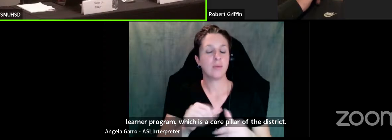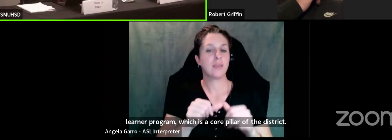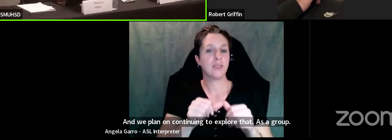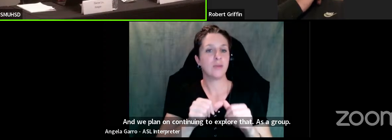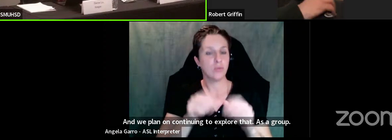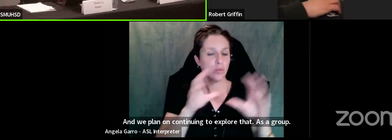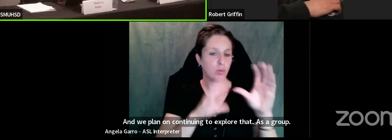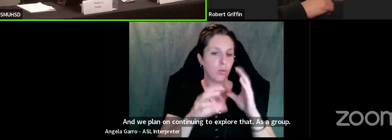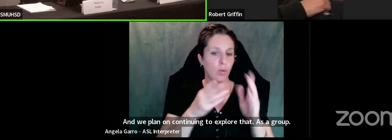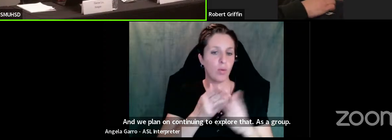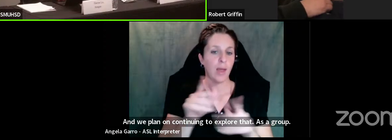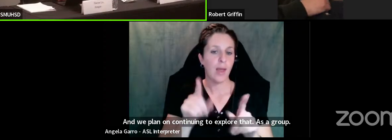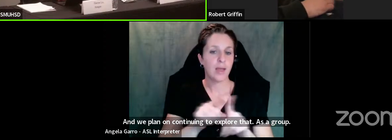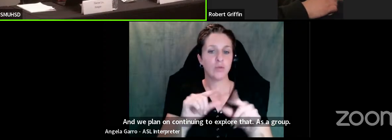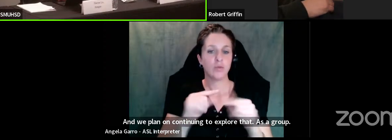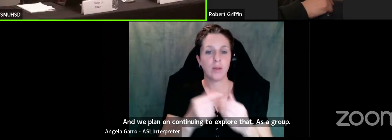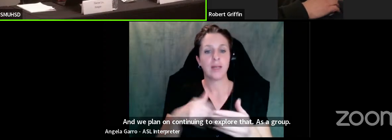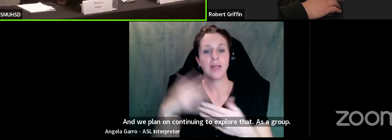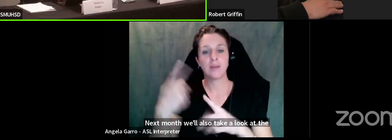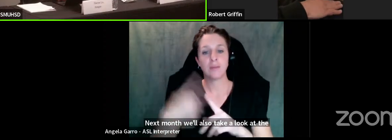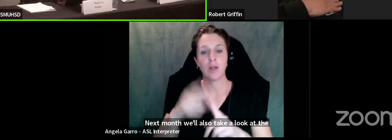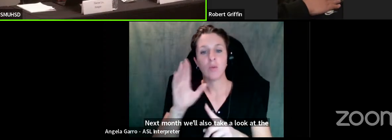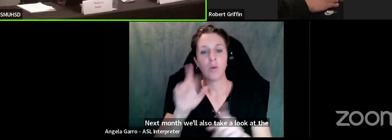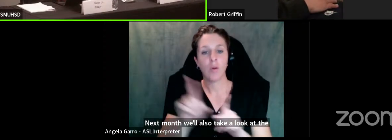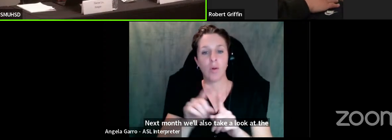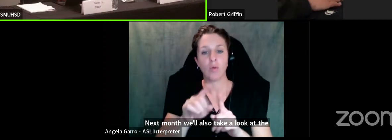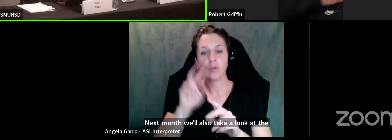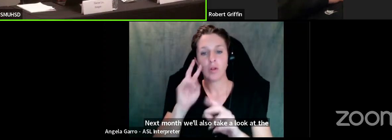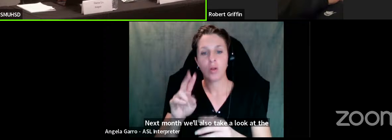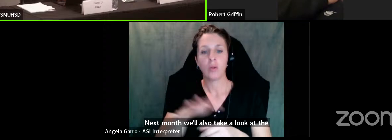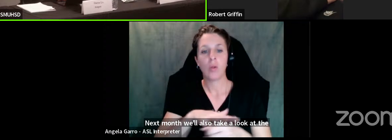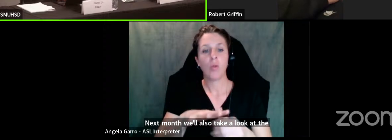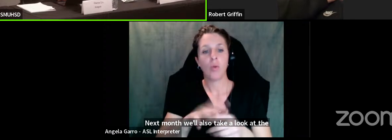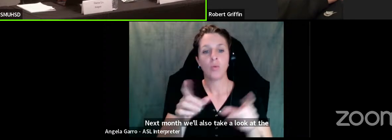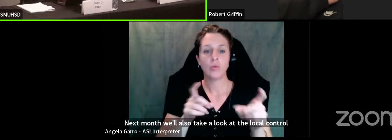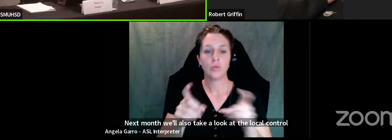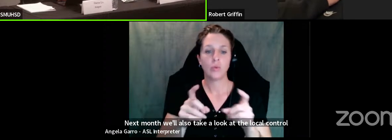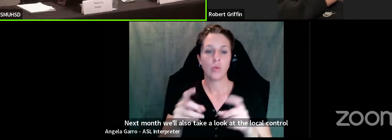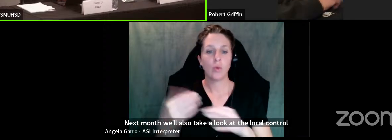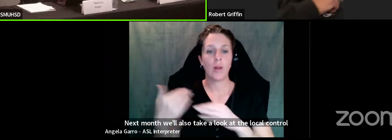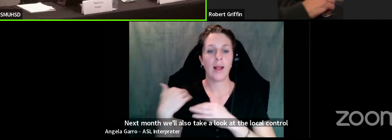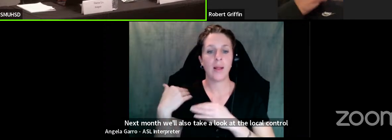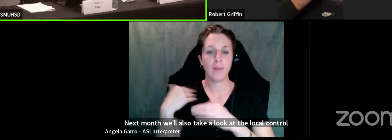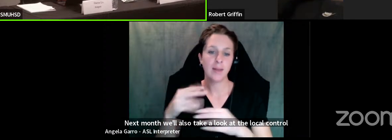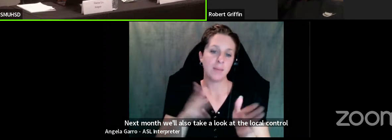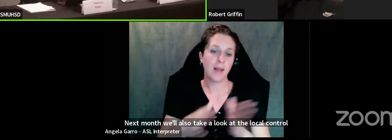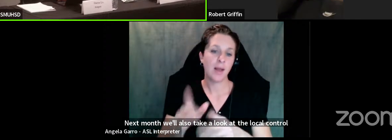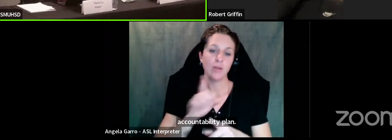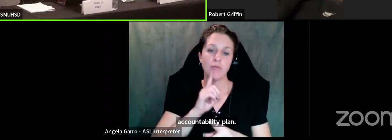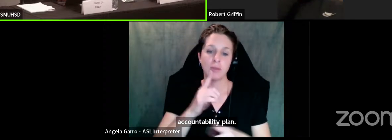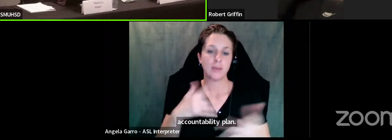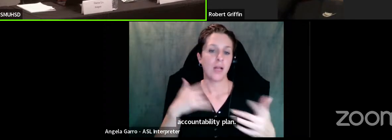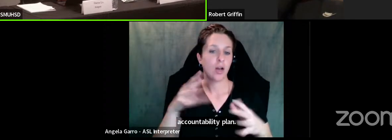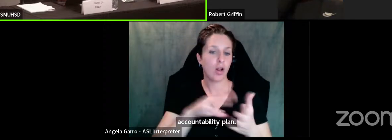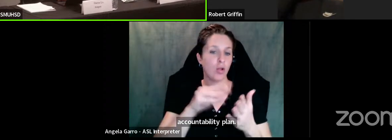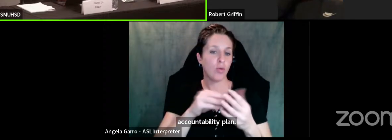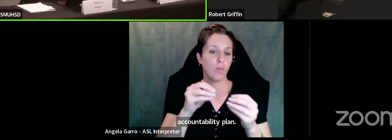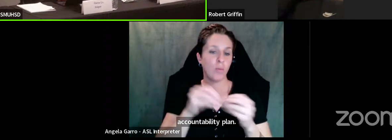we'll also take a look at the local control accountability plan. So I'm excited to learn more about that and see more about